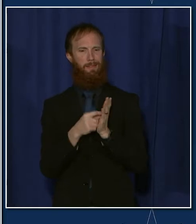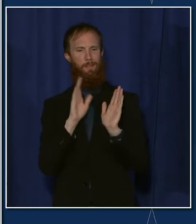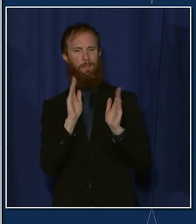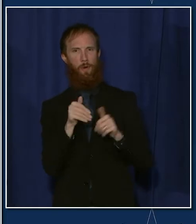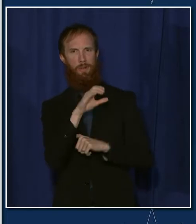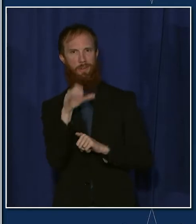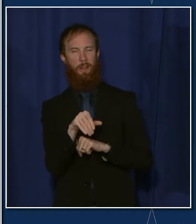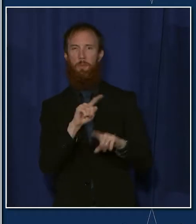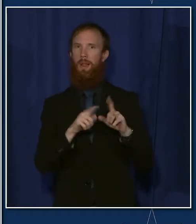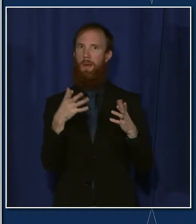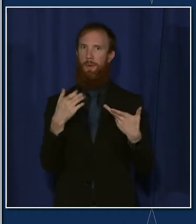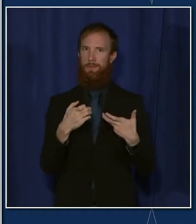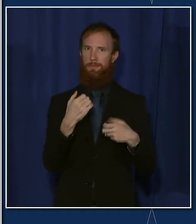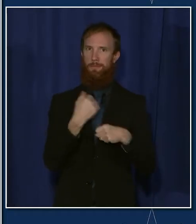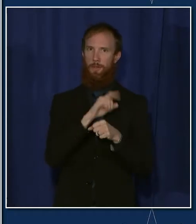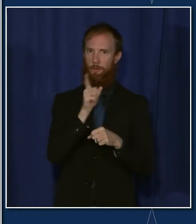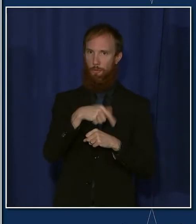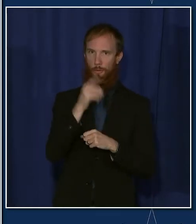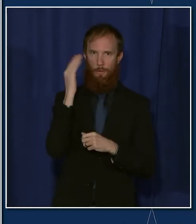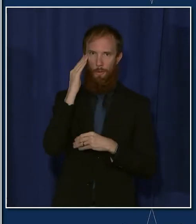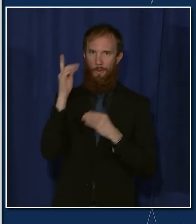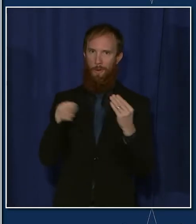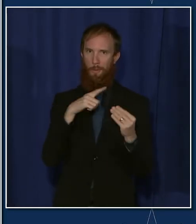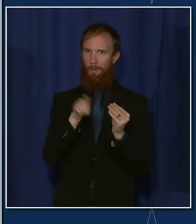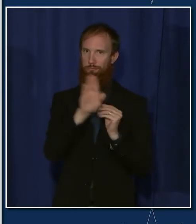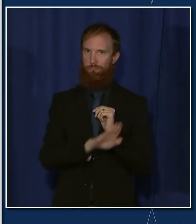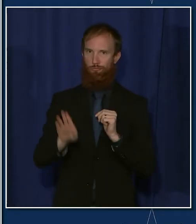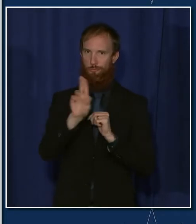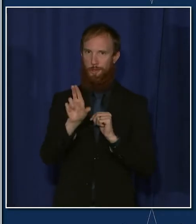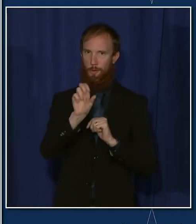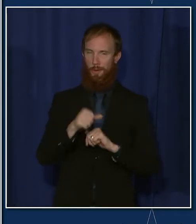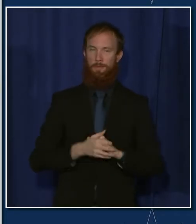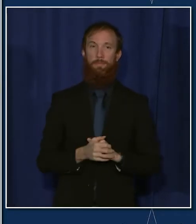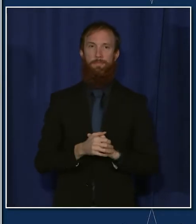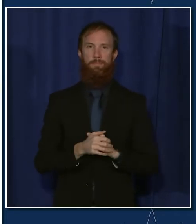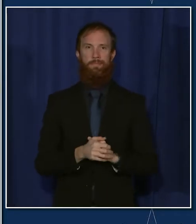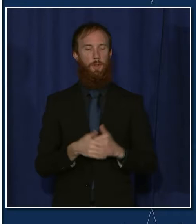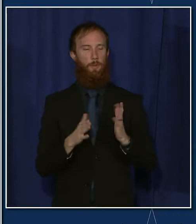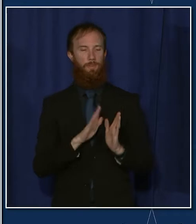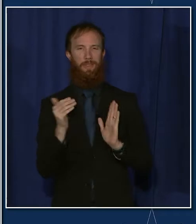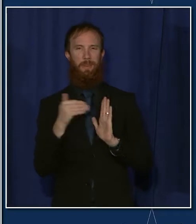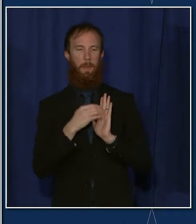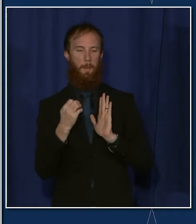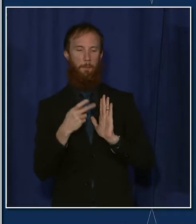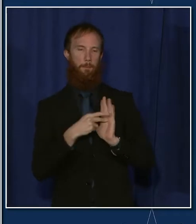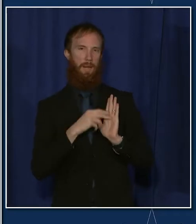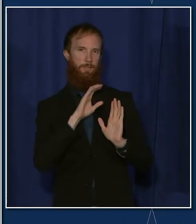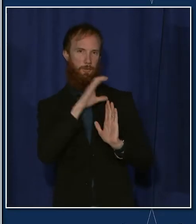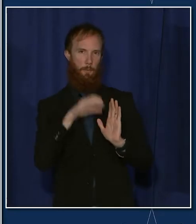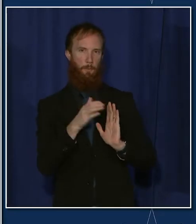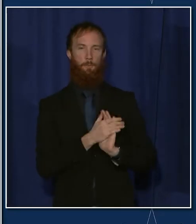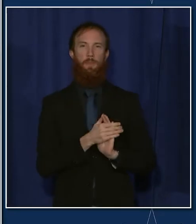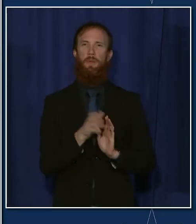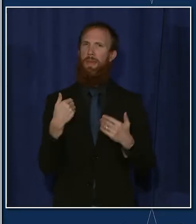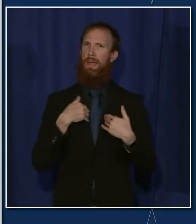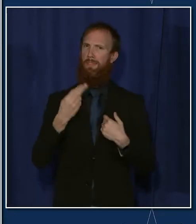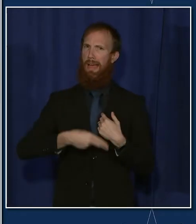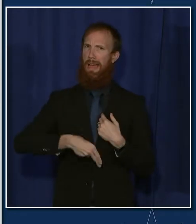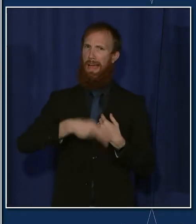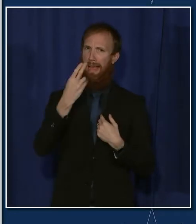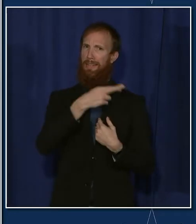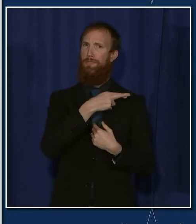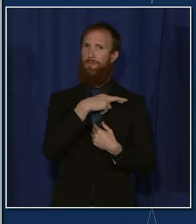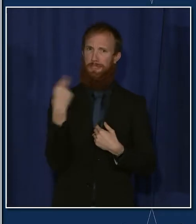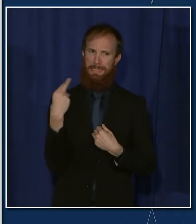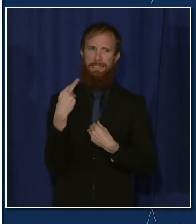wanted to put this in the national perspective as well. When we turn to Chicago, we remain at a high risk